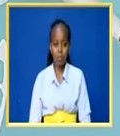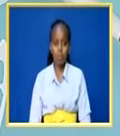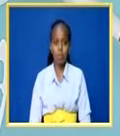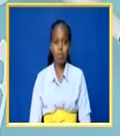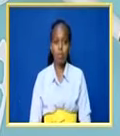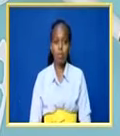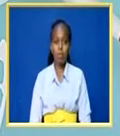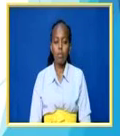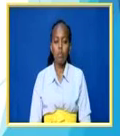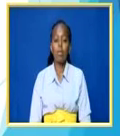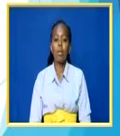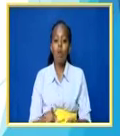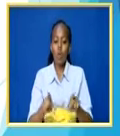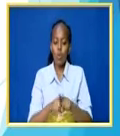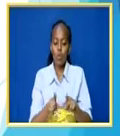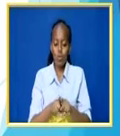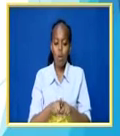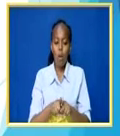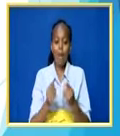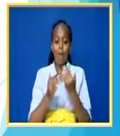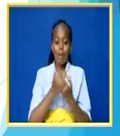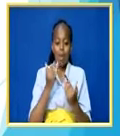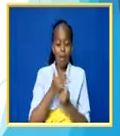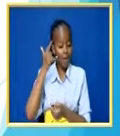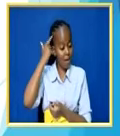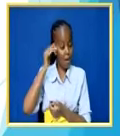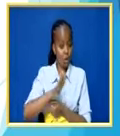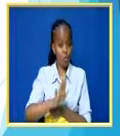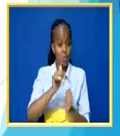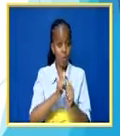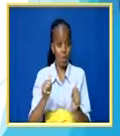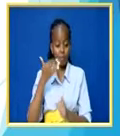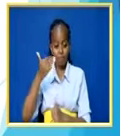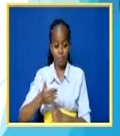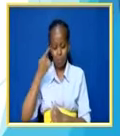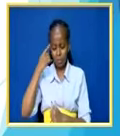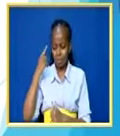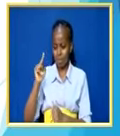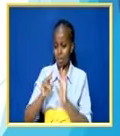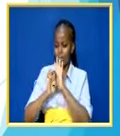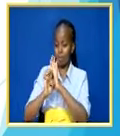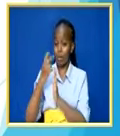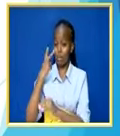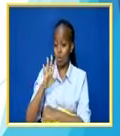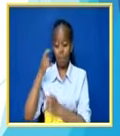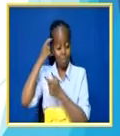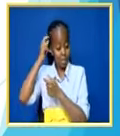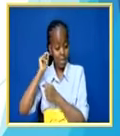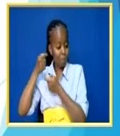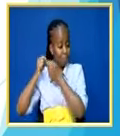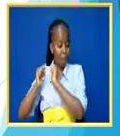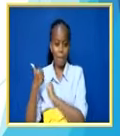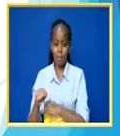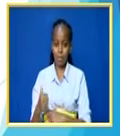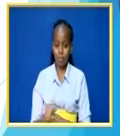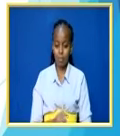So by maintaining their hair also, they need to do certain things. I can see your hair is not plaited. No,